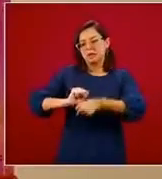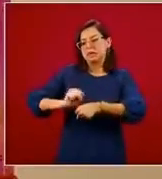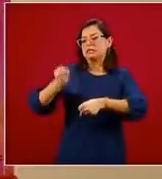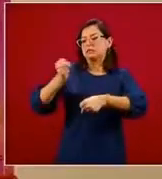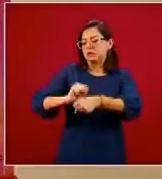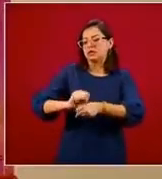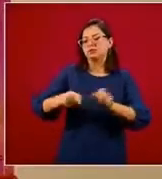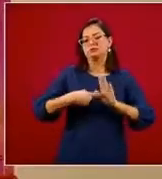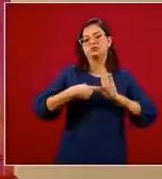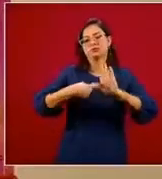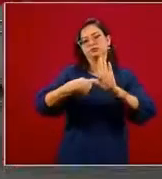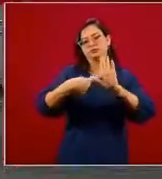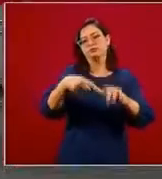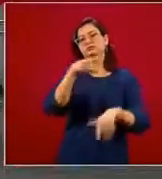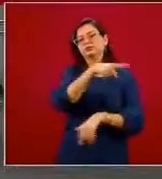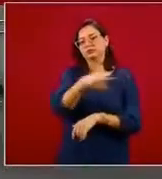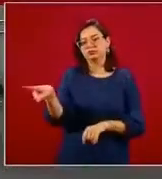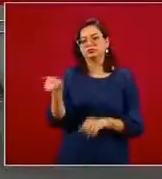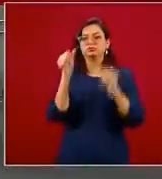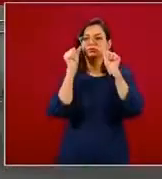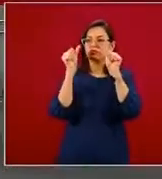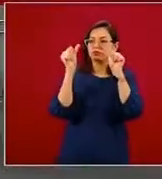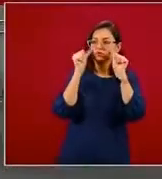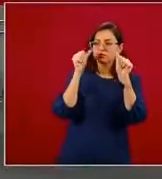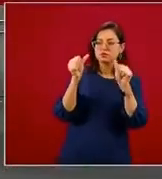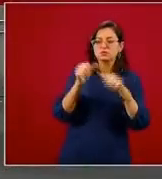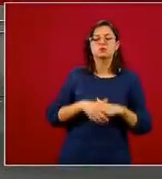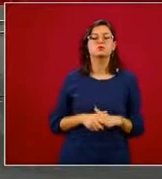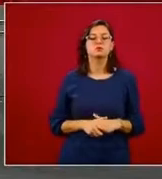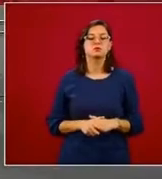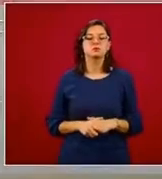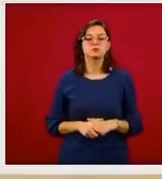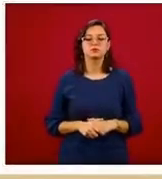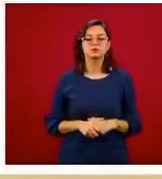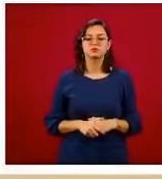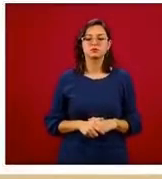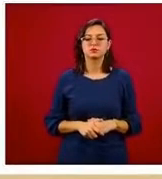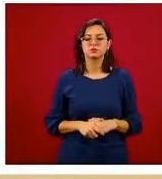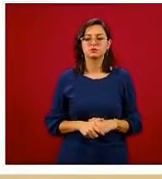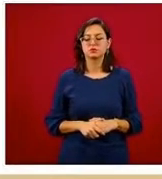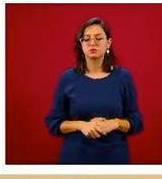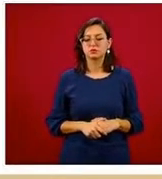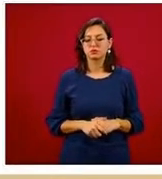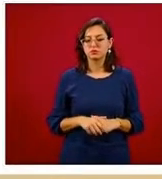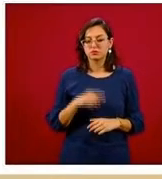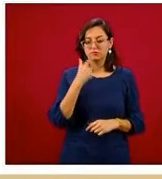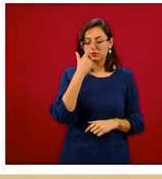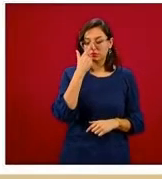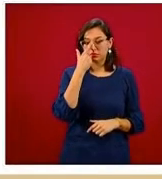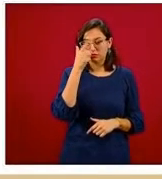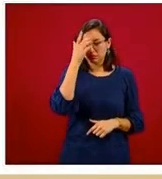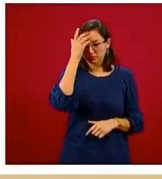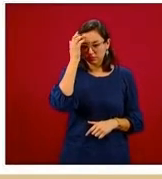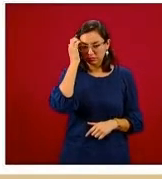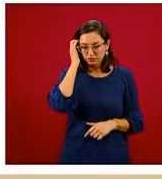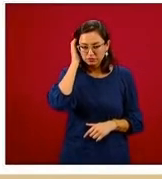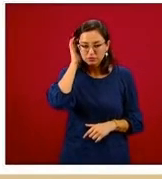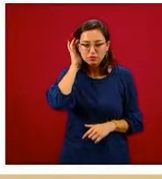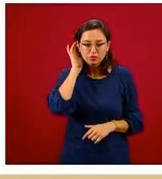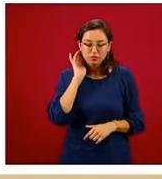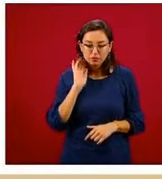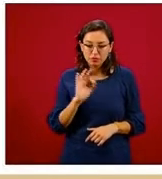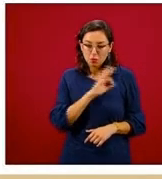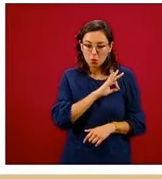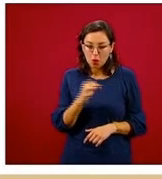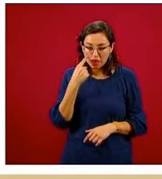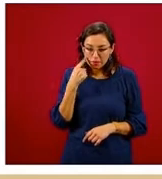going to present this information, and we're going to update it on a weekly basis for you to keep them. In here, we are showing